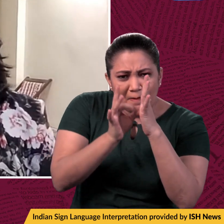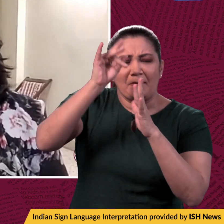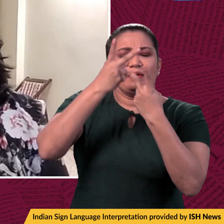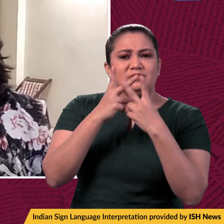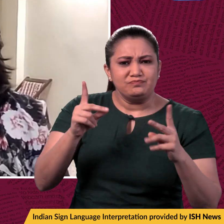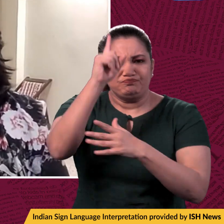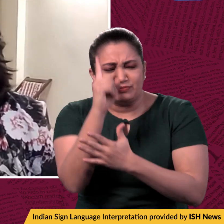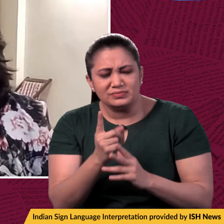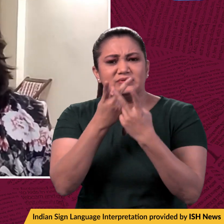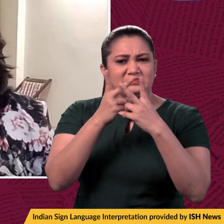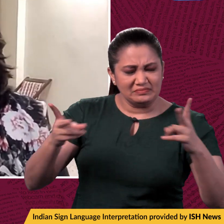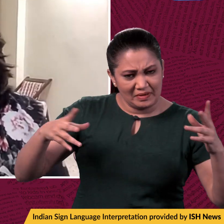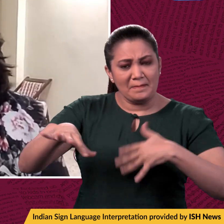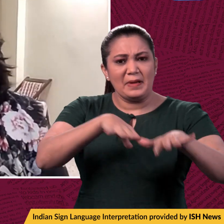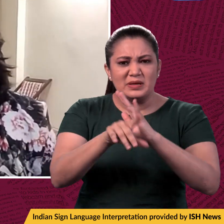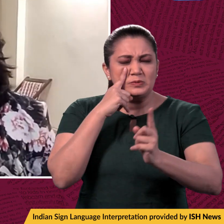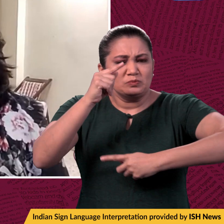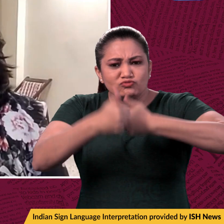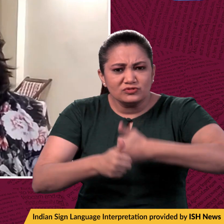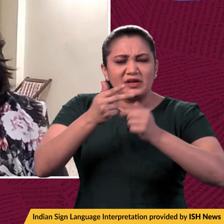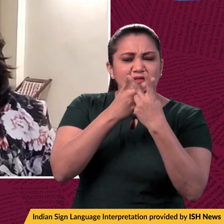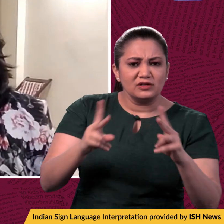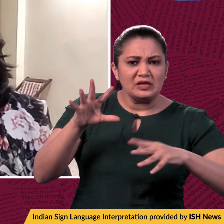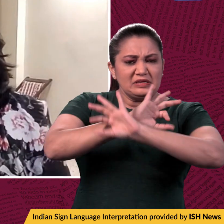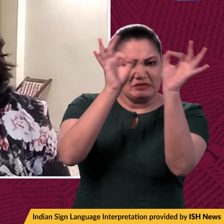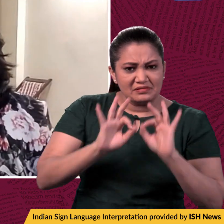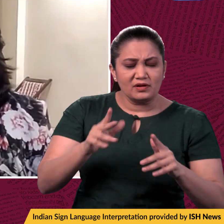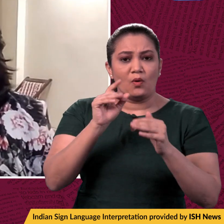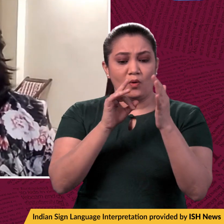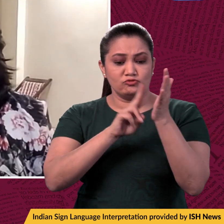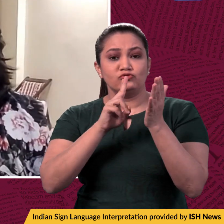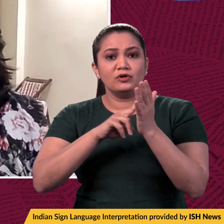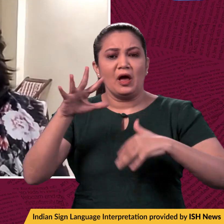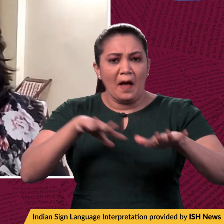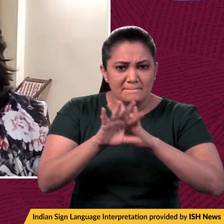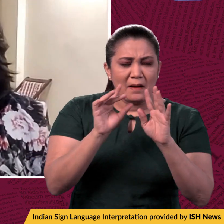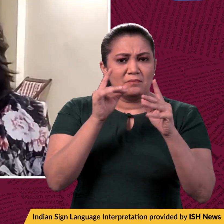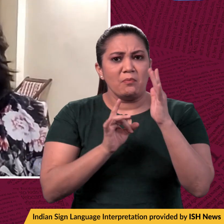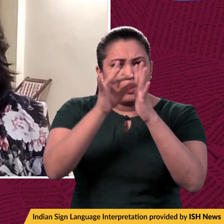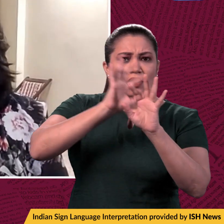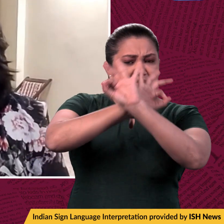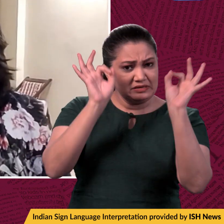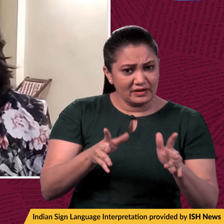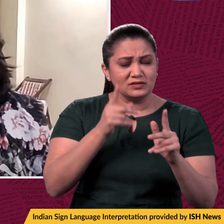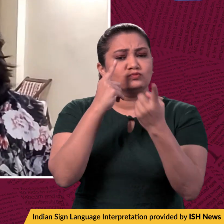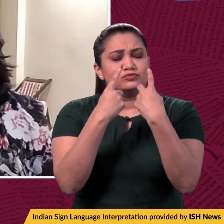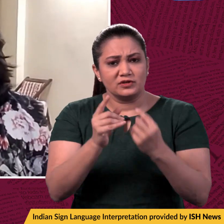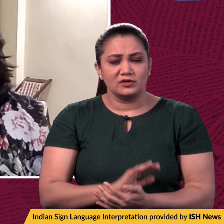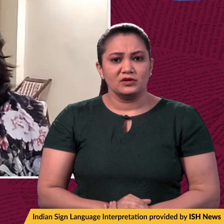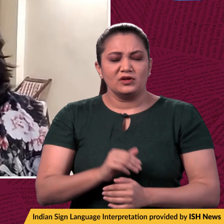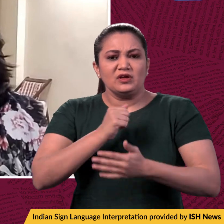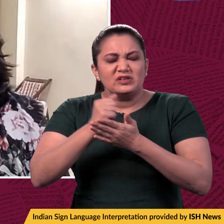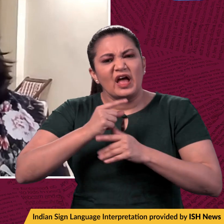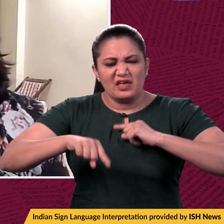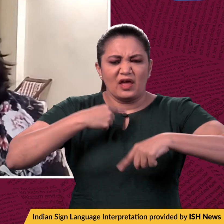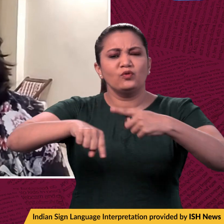be ballistic and cruise missile launches and tests to see how ready its nuclear armaments are. Now, Russia said